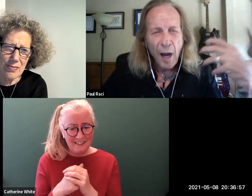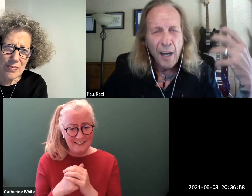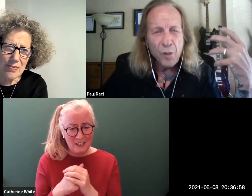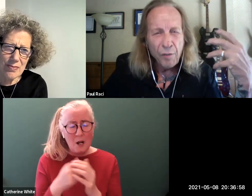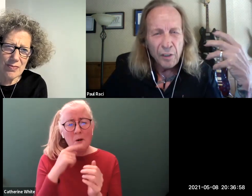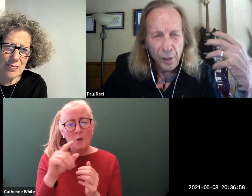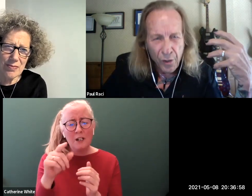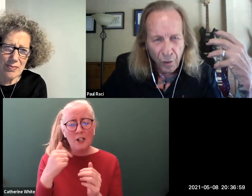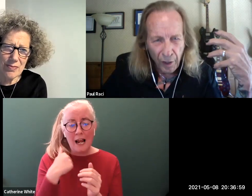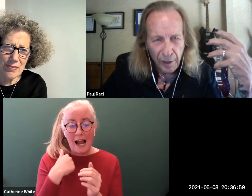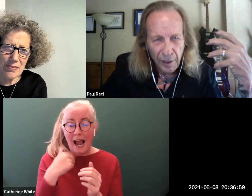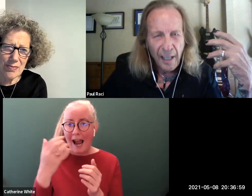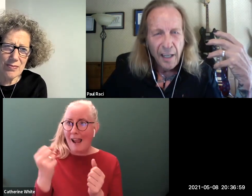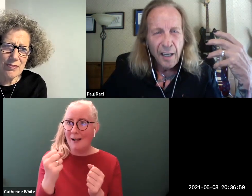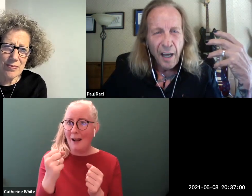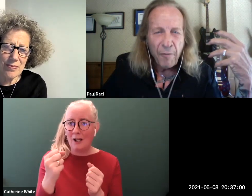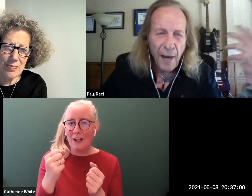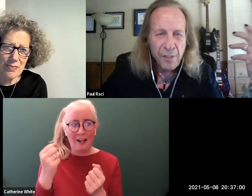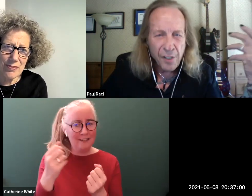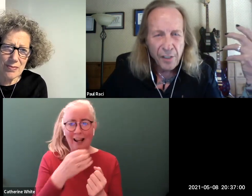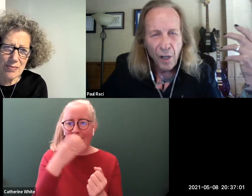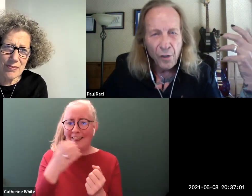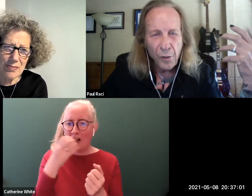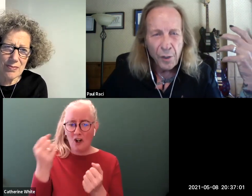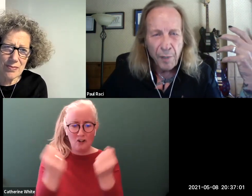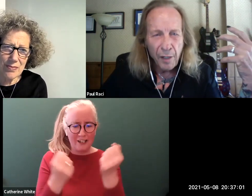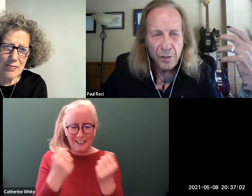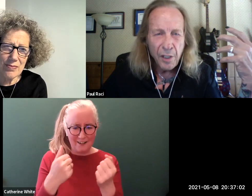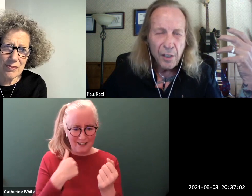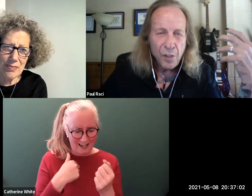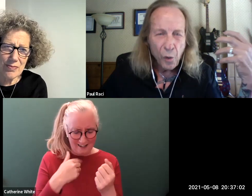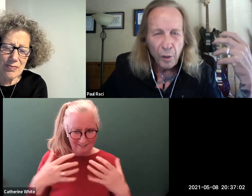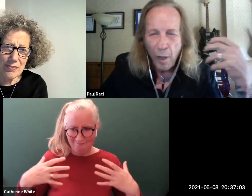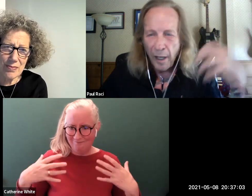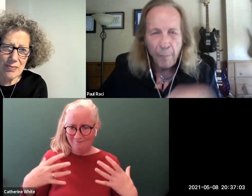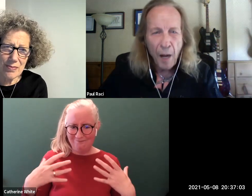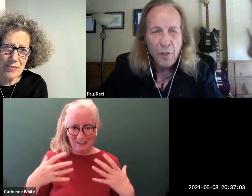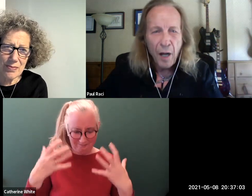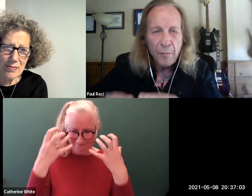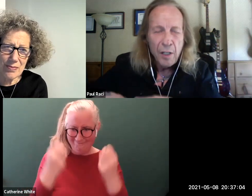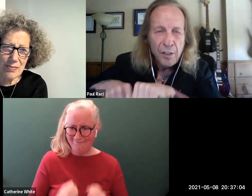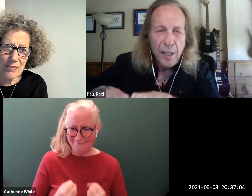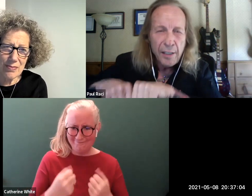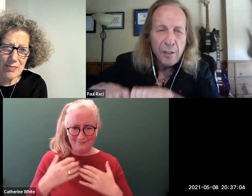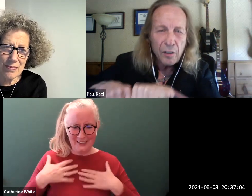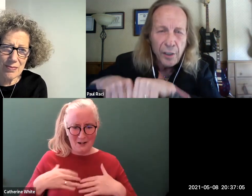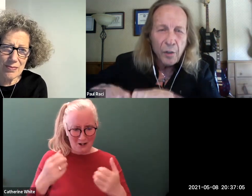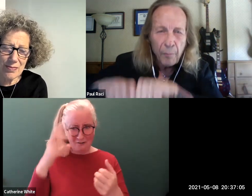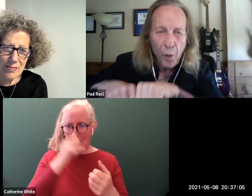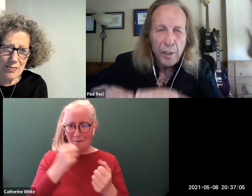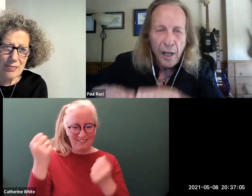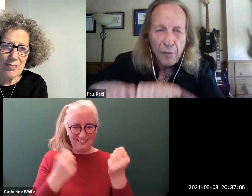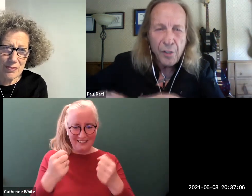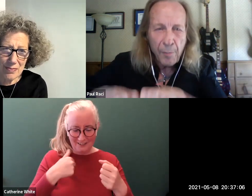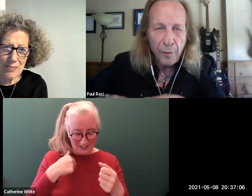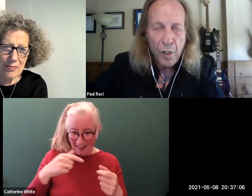me. I drove a liquor truck. I'm 5'6", 130 pounds, soaking wet, and I'm taking liquor and I'm